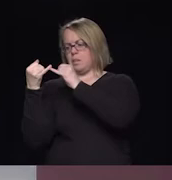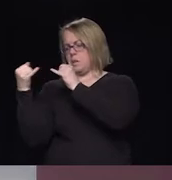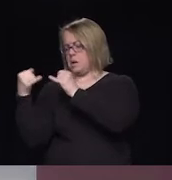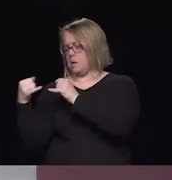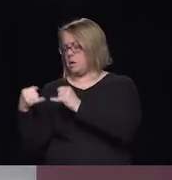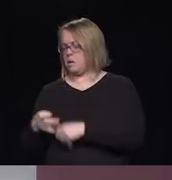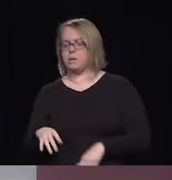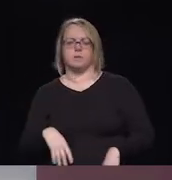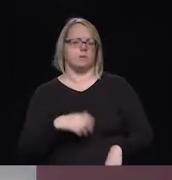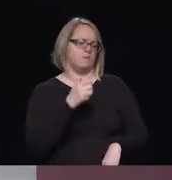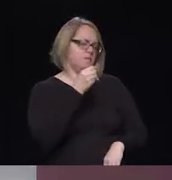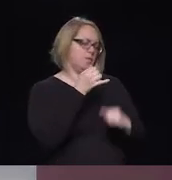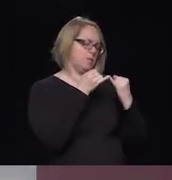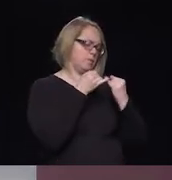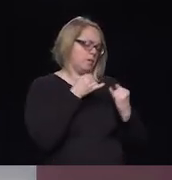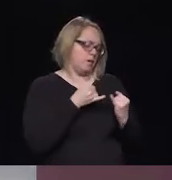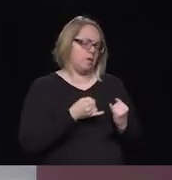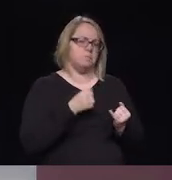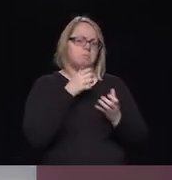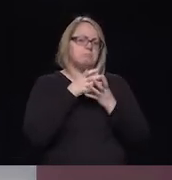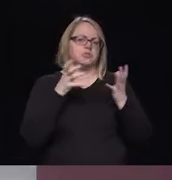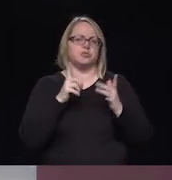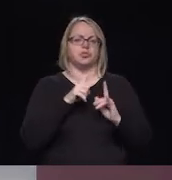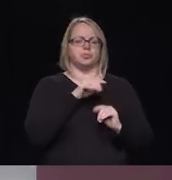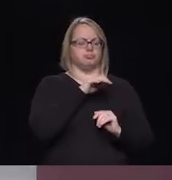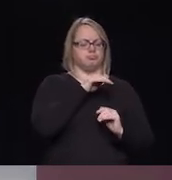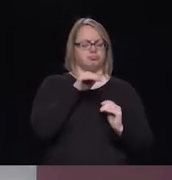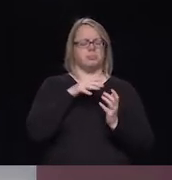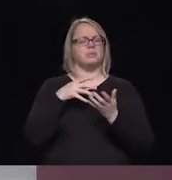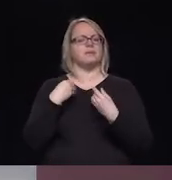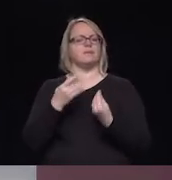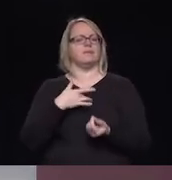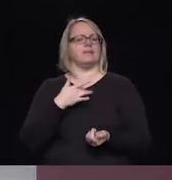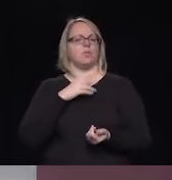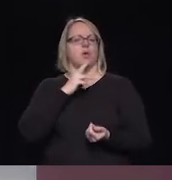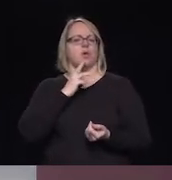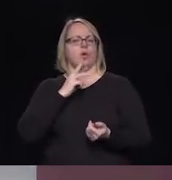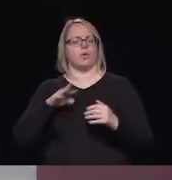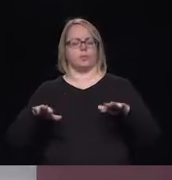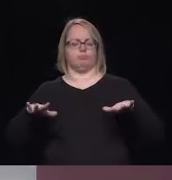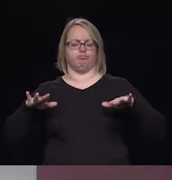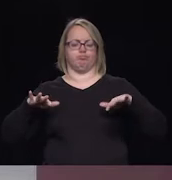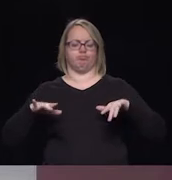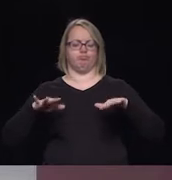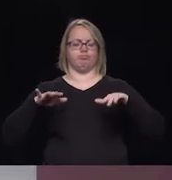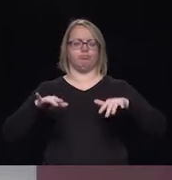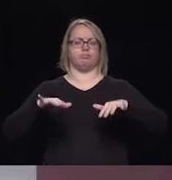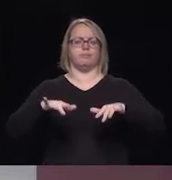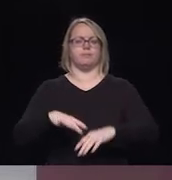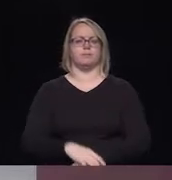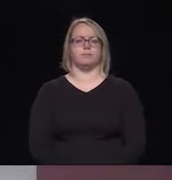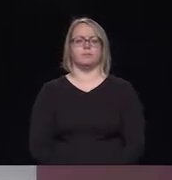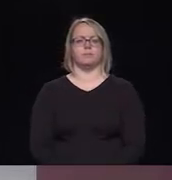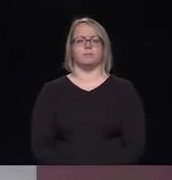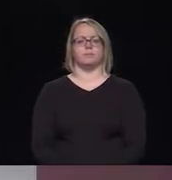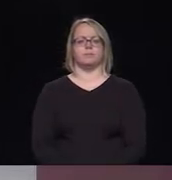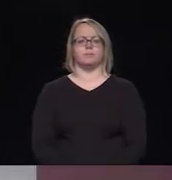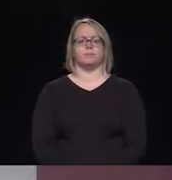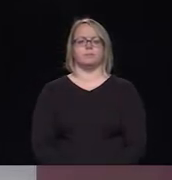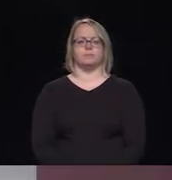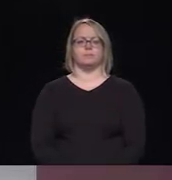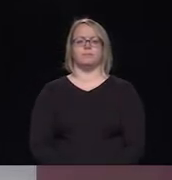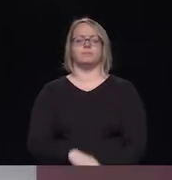bare. I'm just doing the corners. I also don't want to make the lines the same. They're little bit random, short,